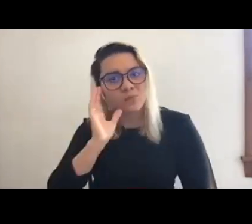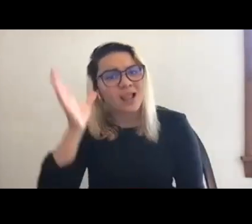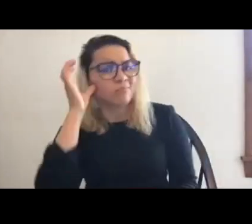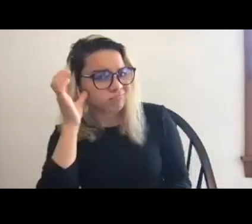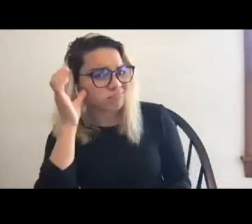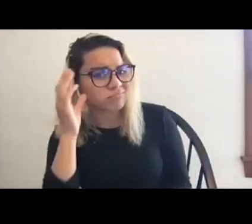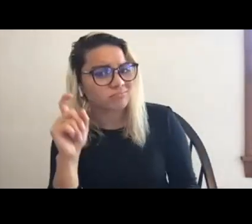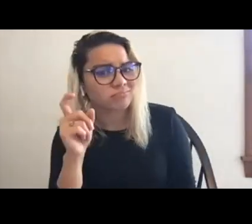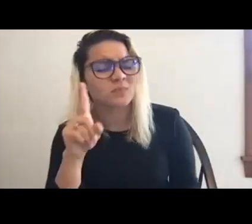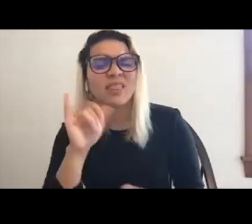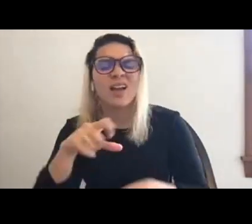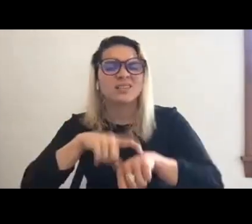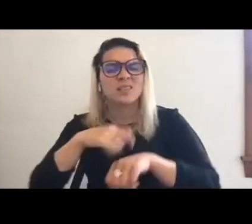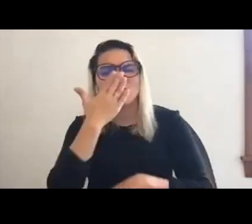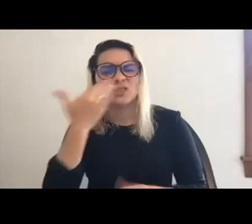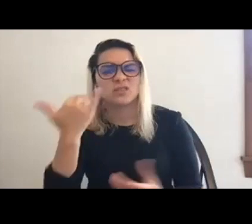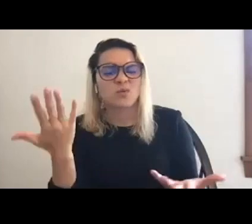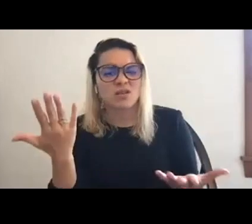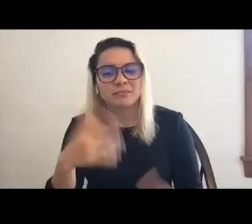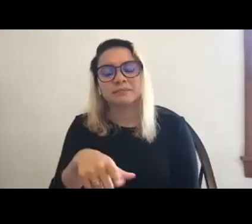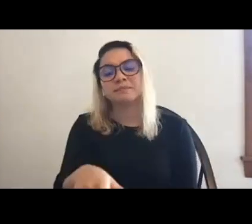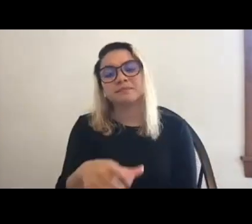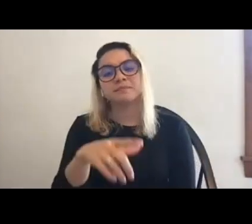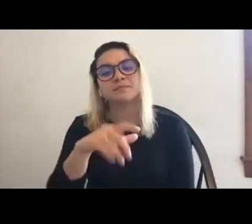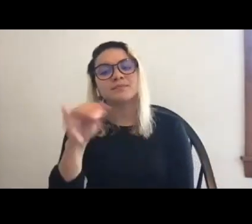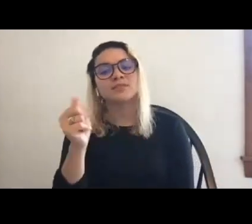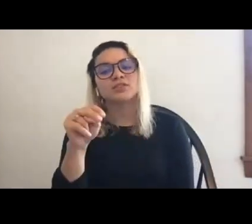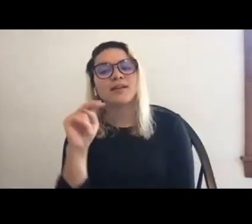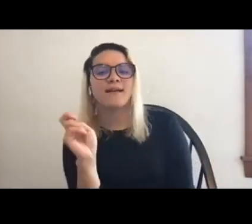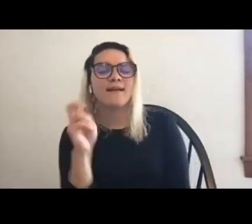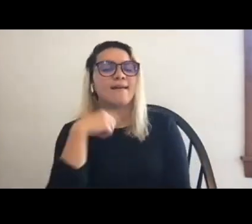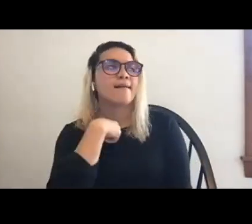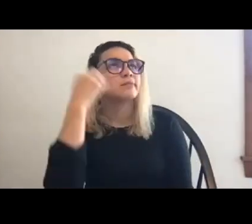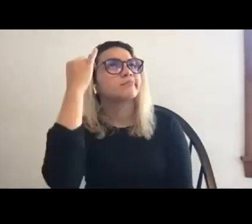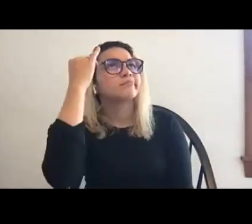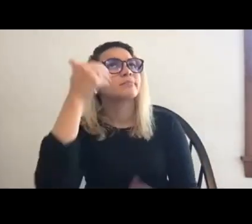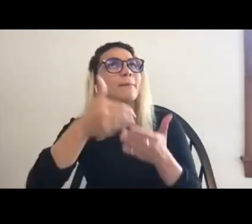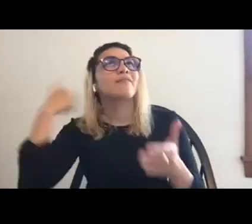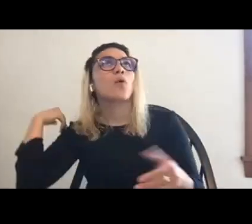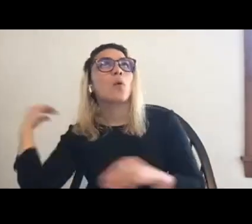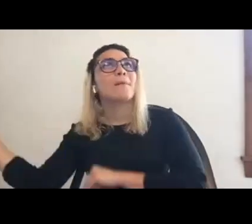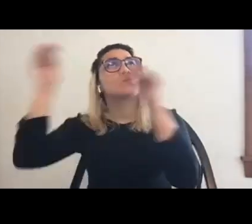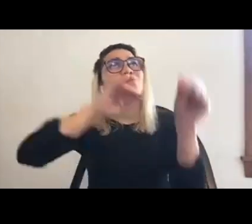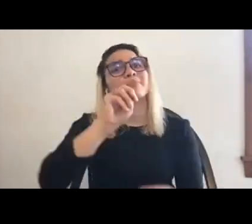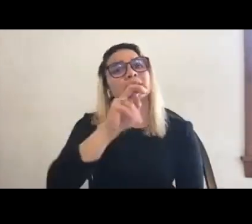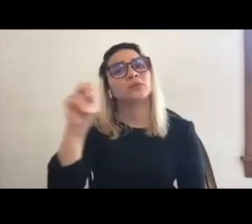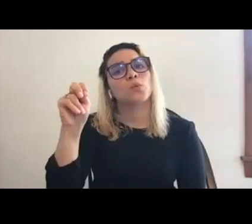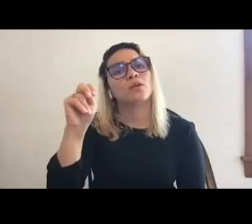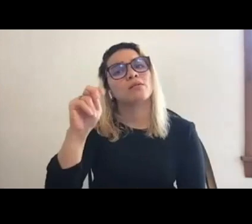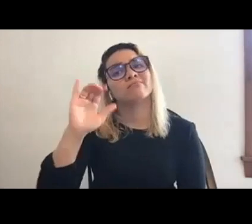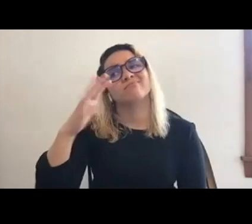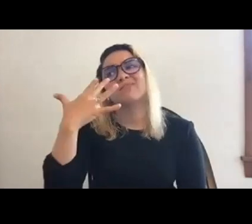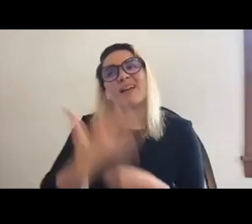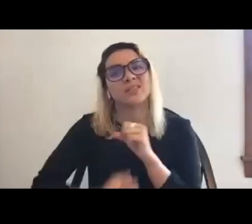think of a time before I moved to Minnesota over 5 years ago now, when